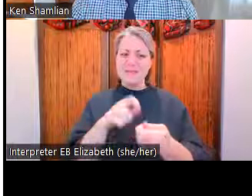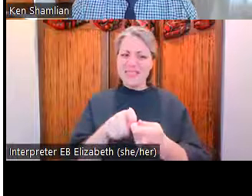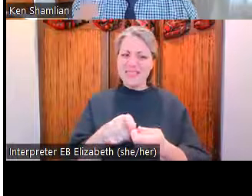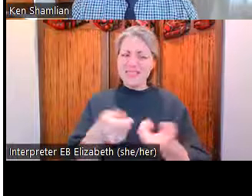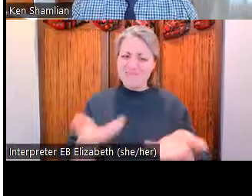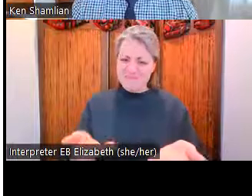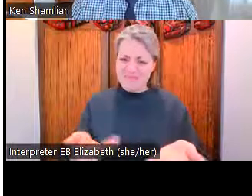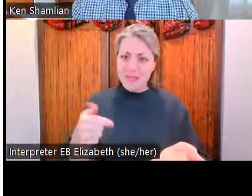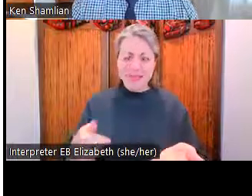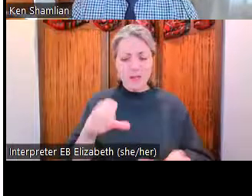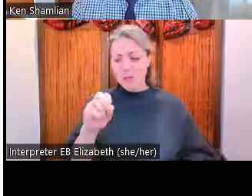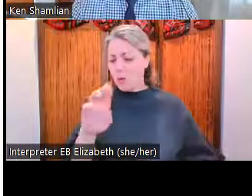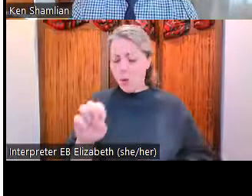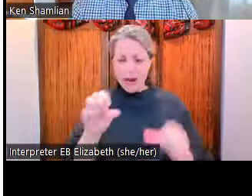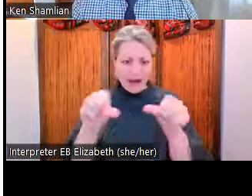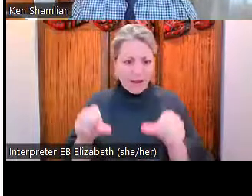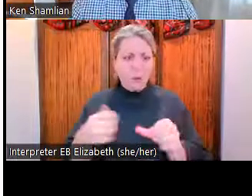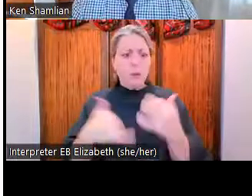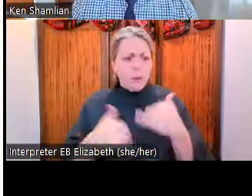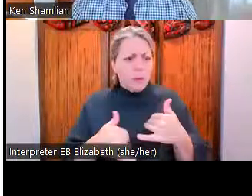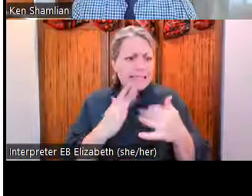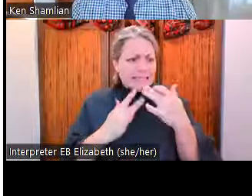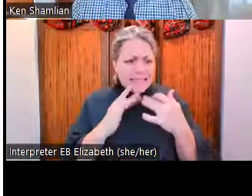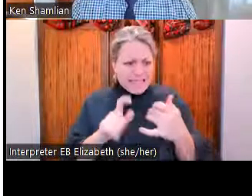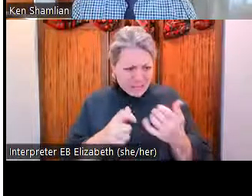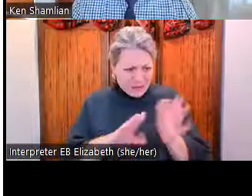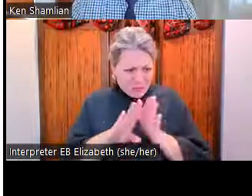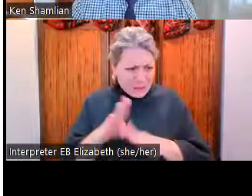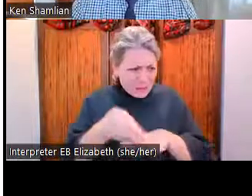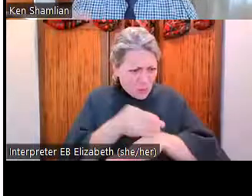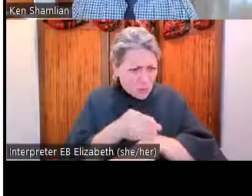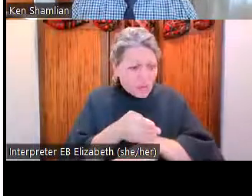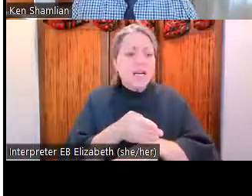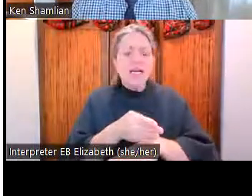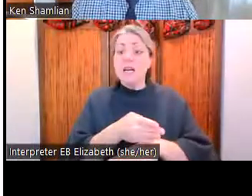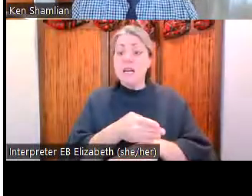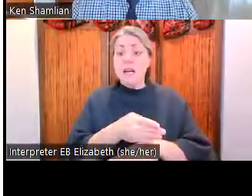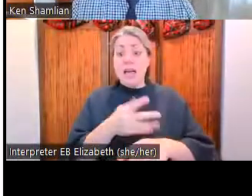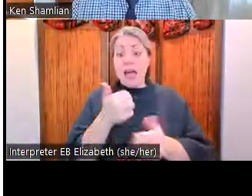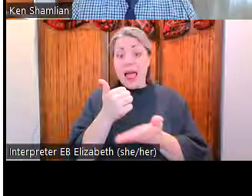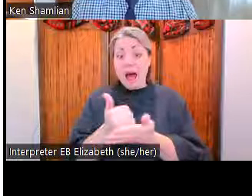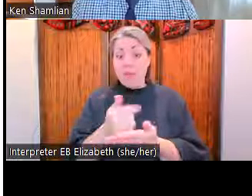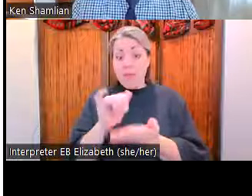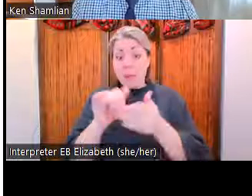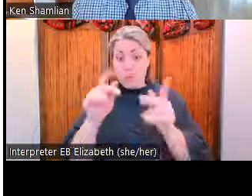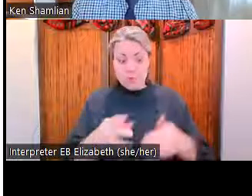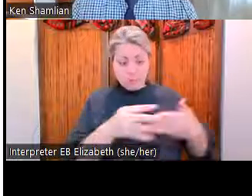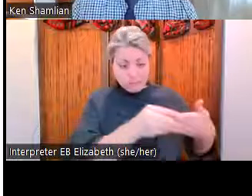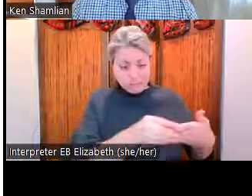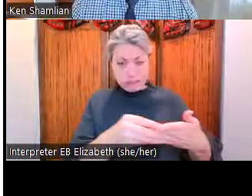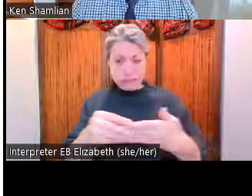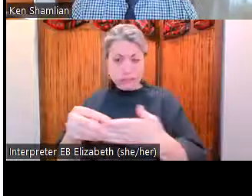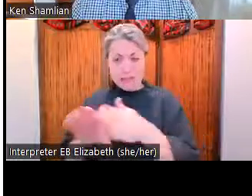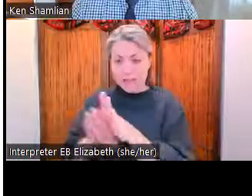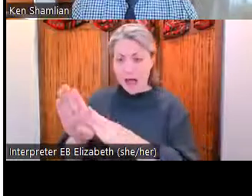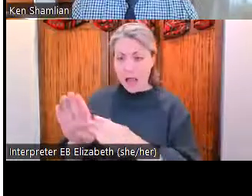kind of like a core area where these deficits might exist or limitations exist, and they're on their way to developing these skills, what are some things that